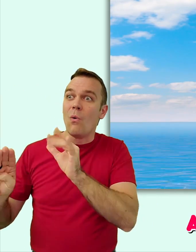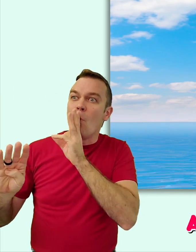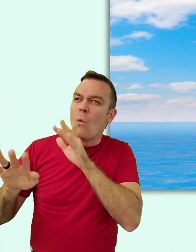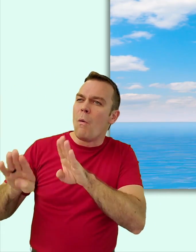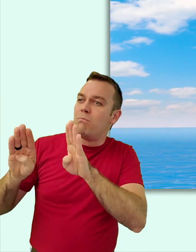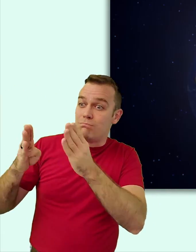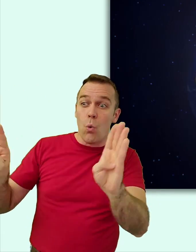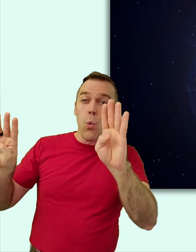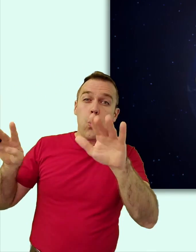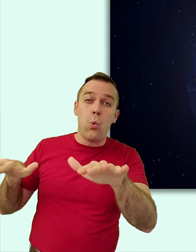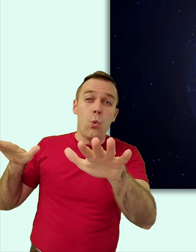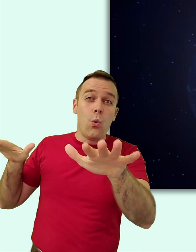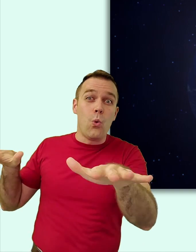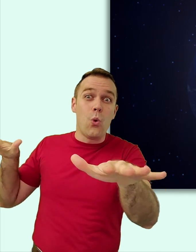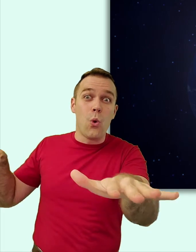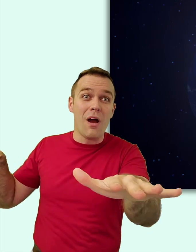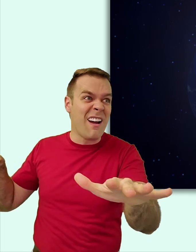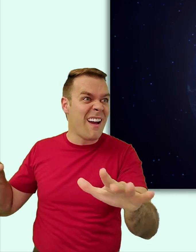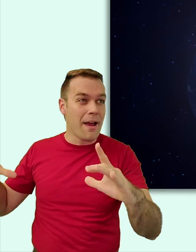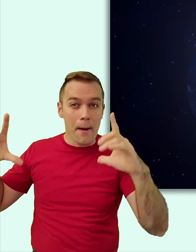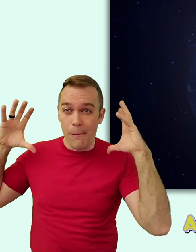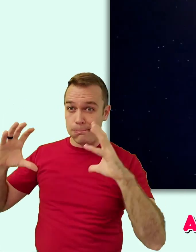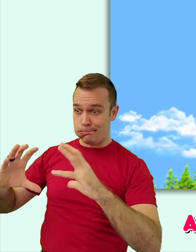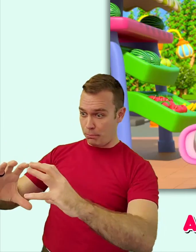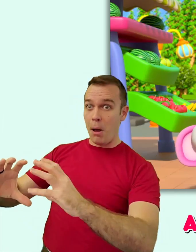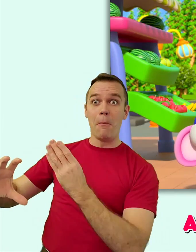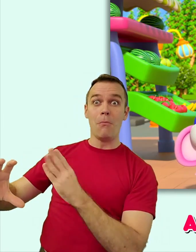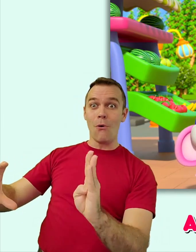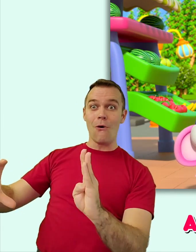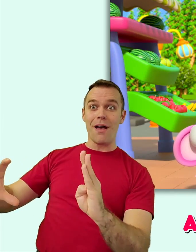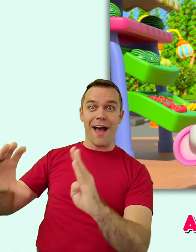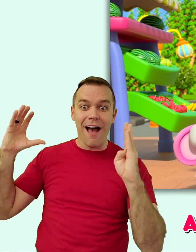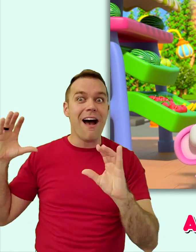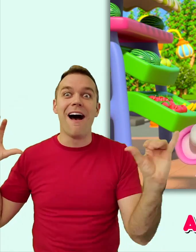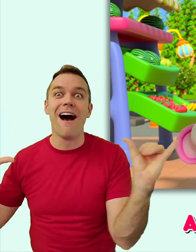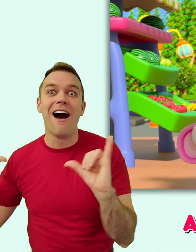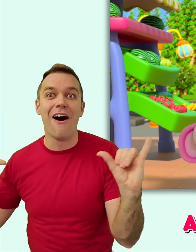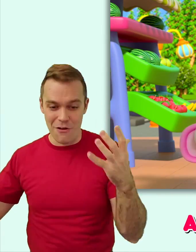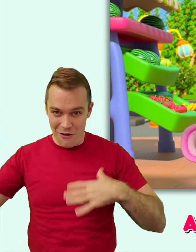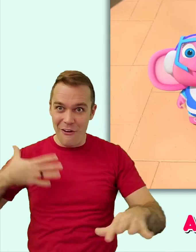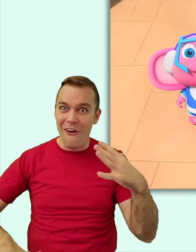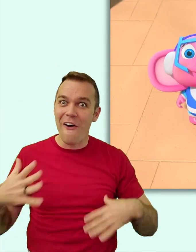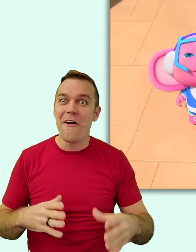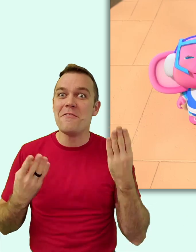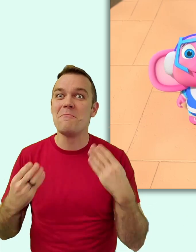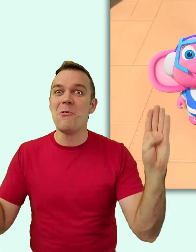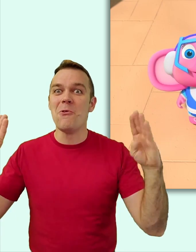is blue. From space, the planet Earth is blue. And so is Lola's outfit too.